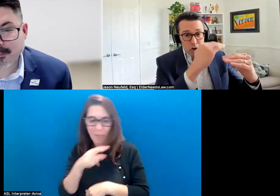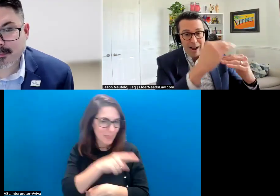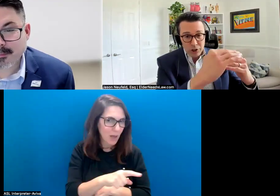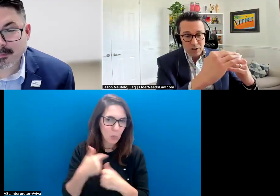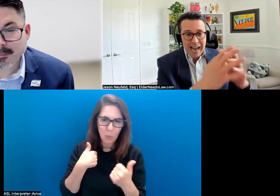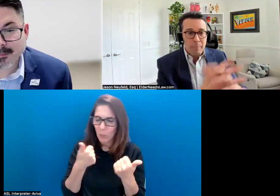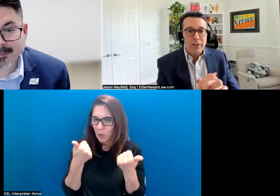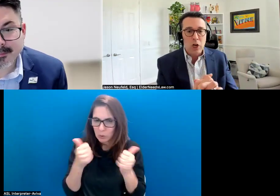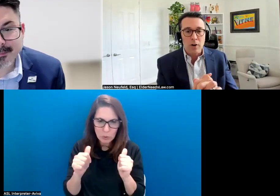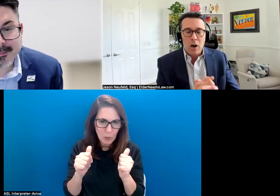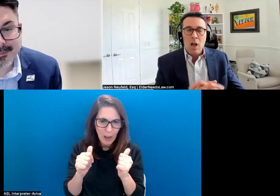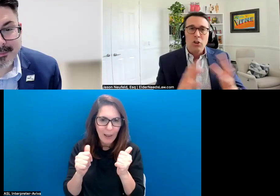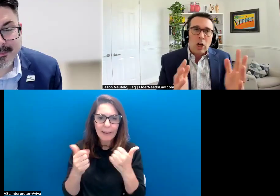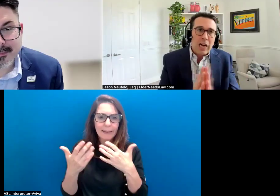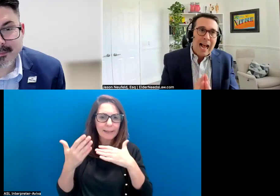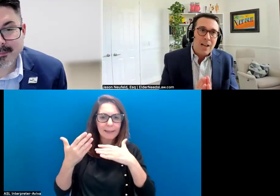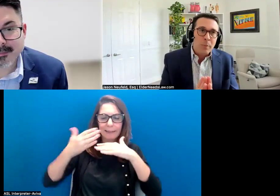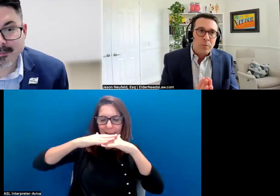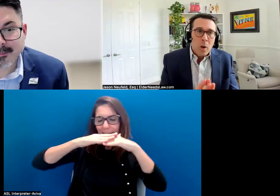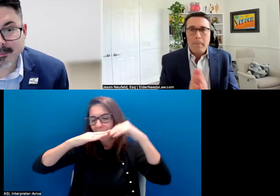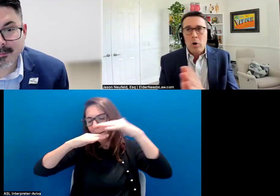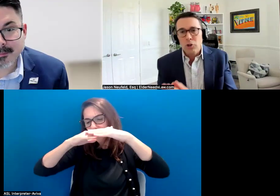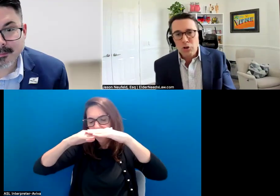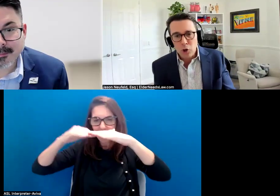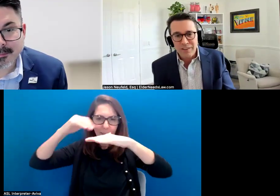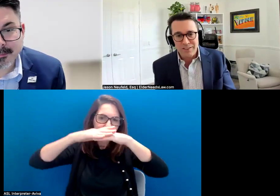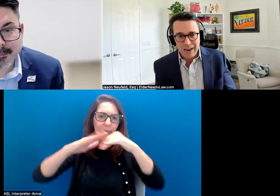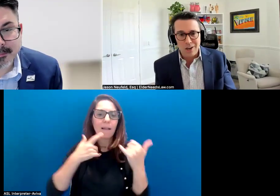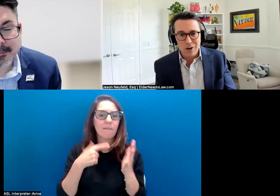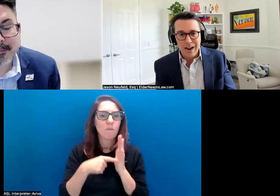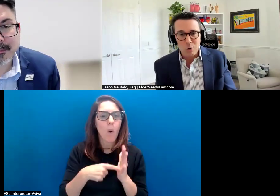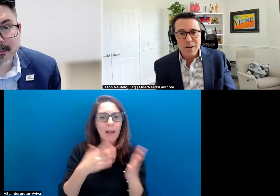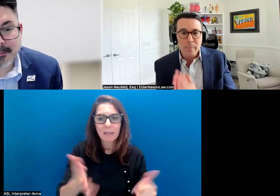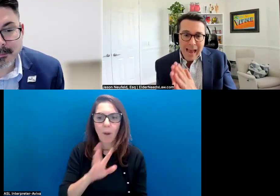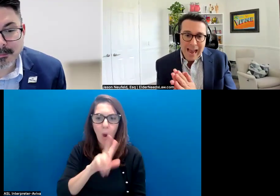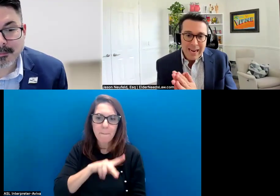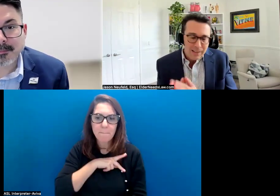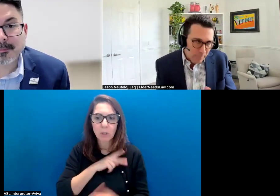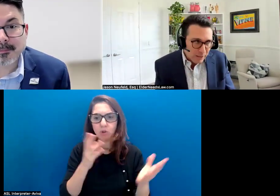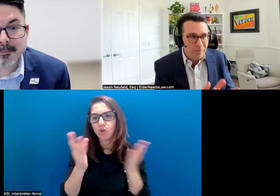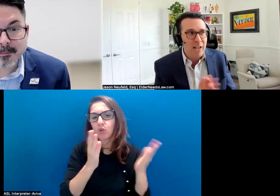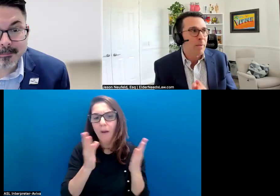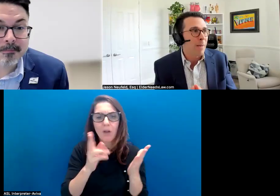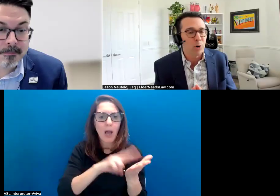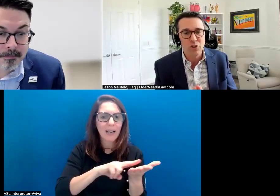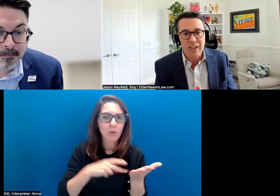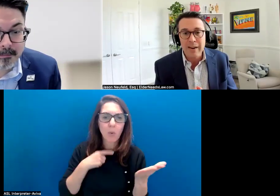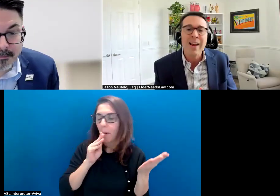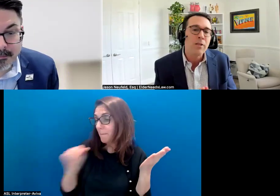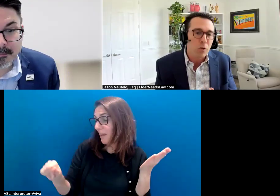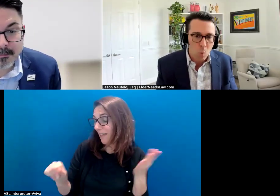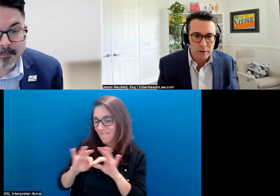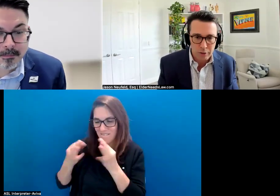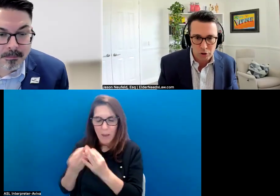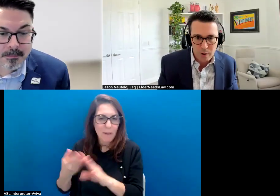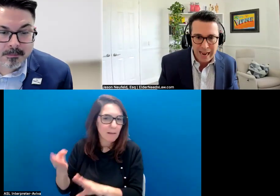layering strategies on top of each other, such as personal services contracts, where we can pay typically family members in